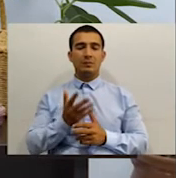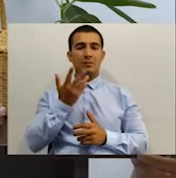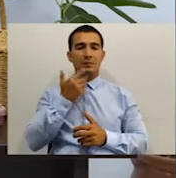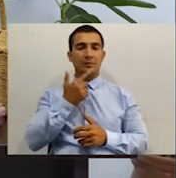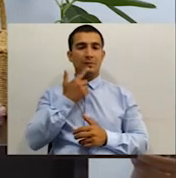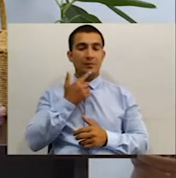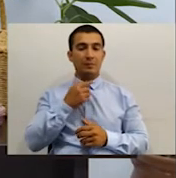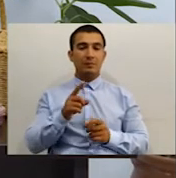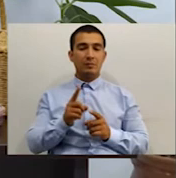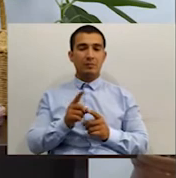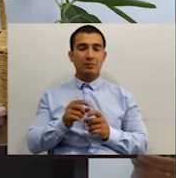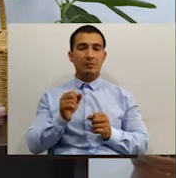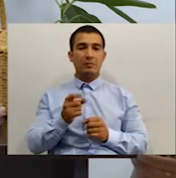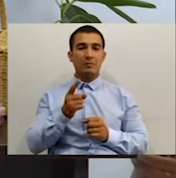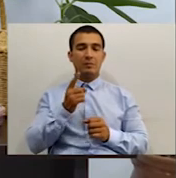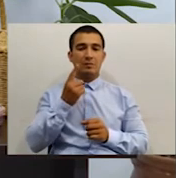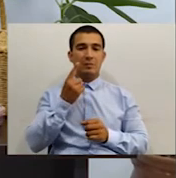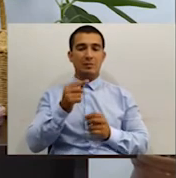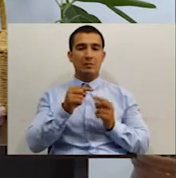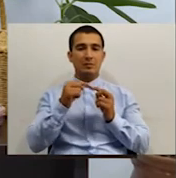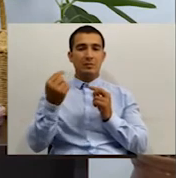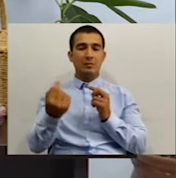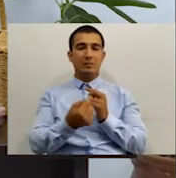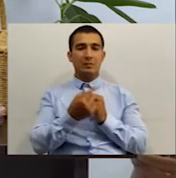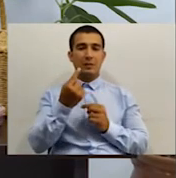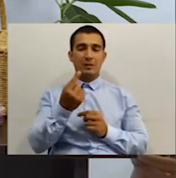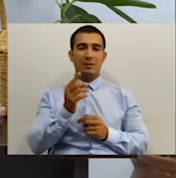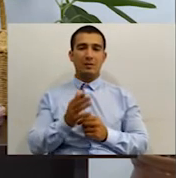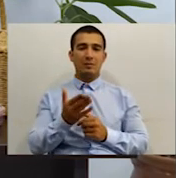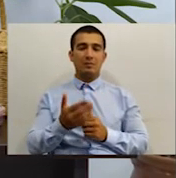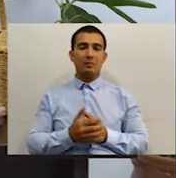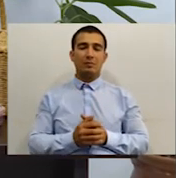Qizildan ham faqat bittagina qator to'qiymiz.